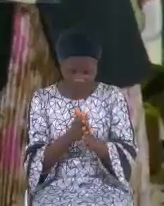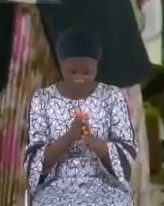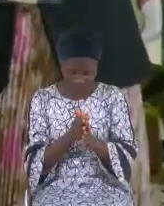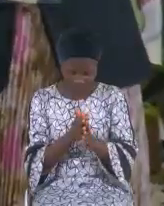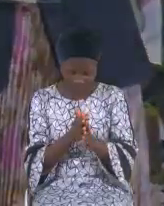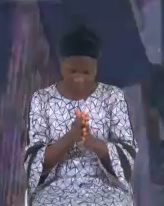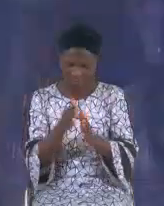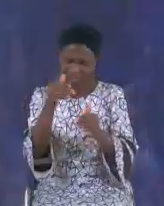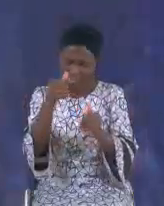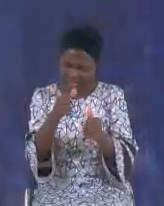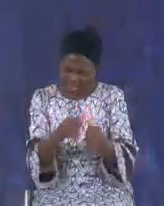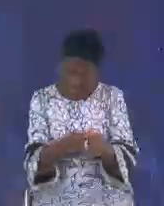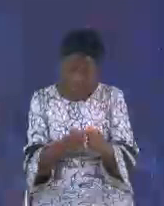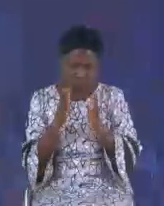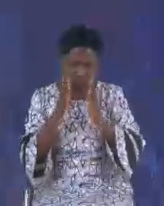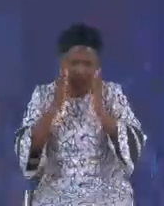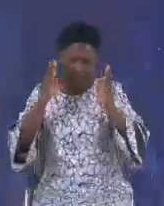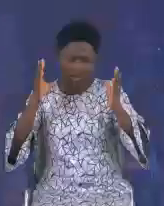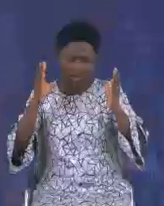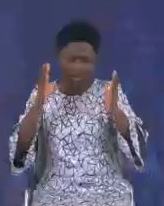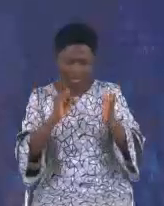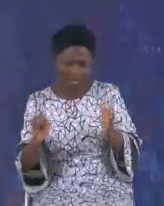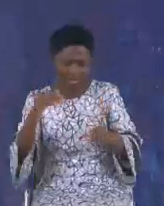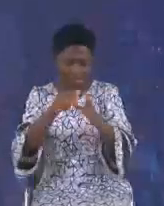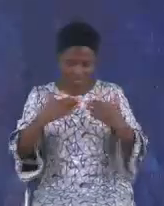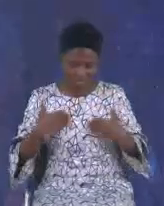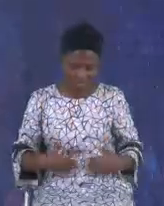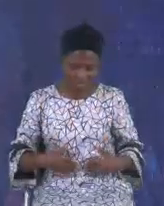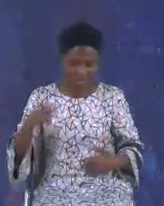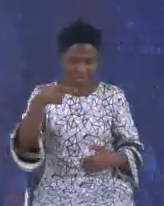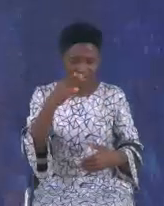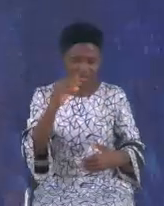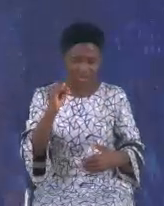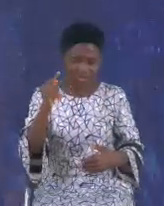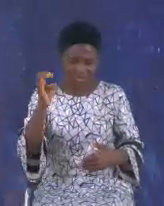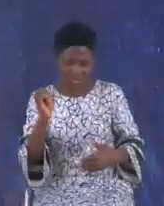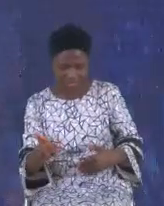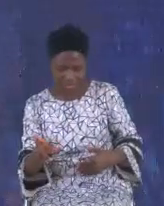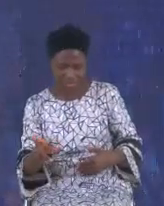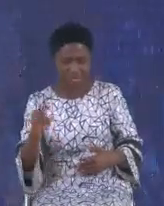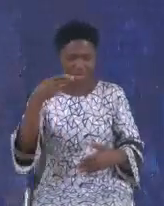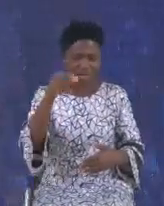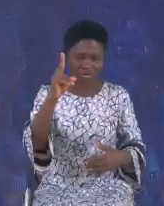Every swelling in your body, goiter, hunchback, hernia,